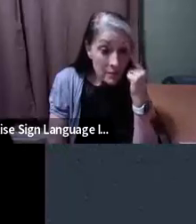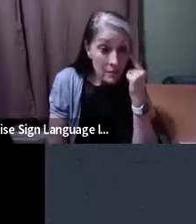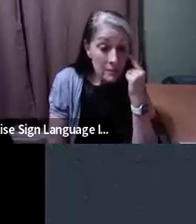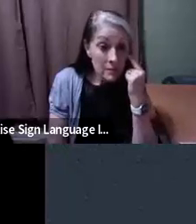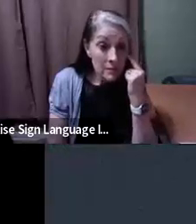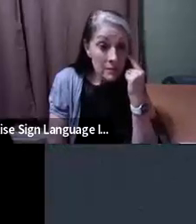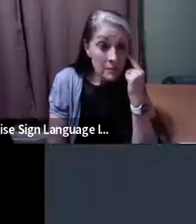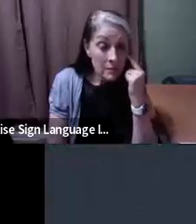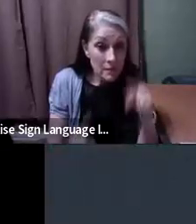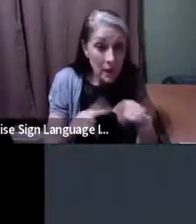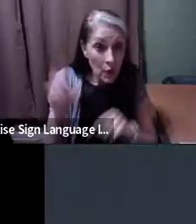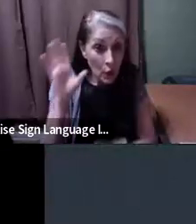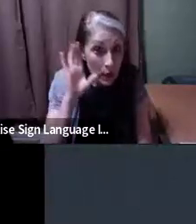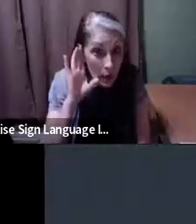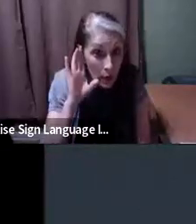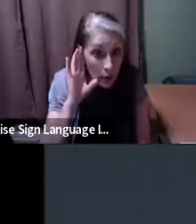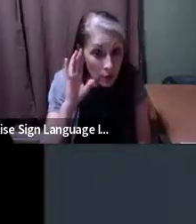Can you hear this?